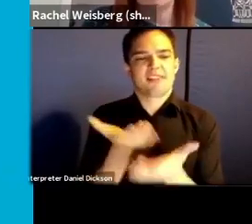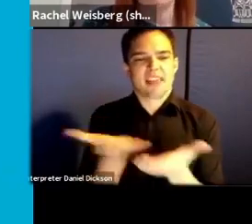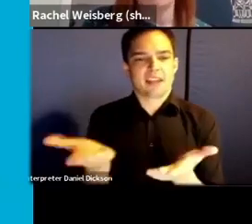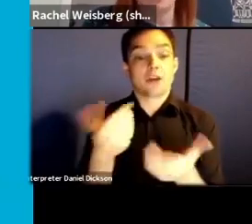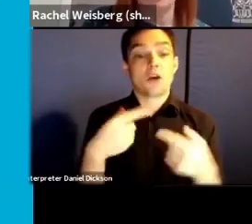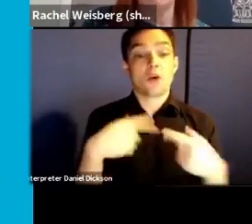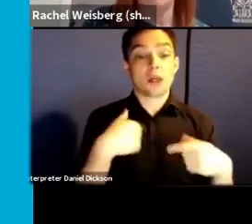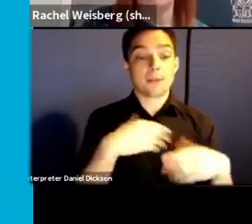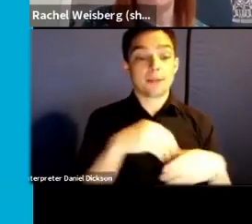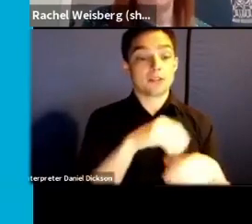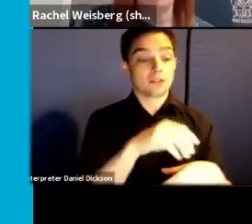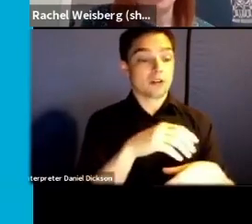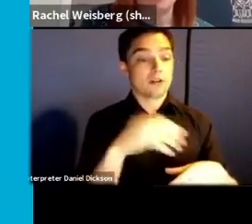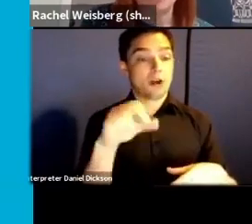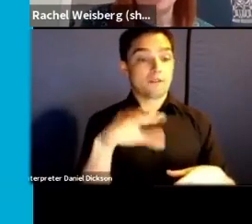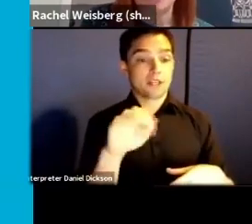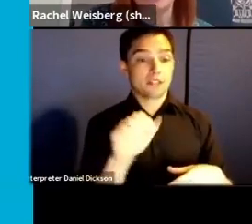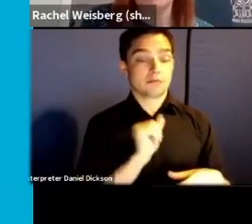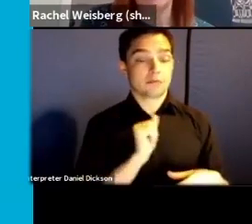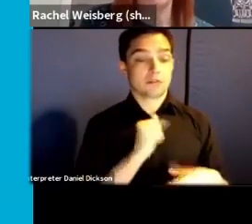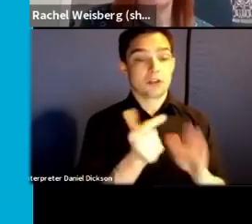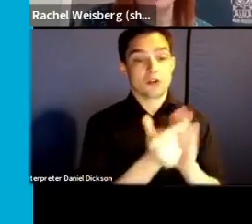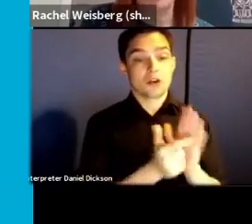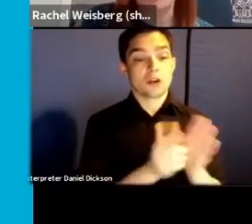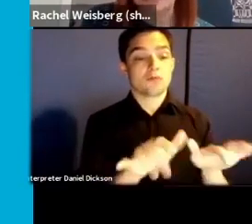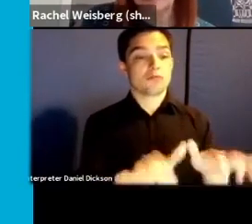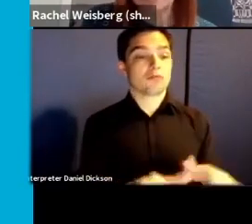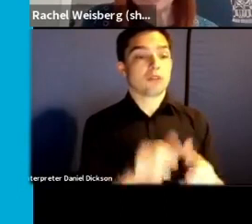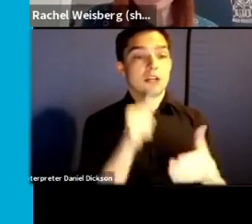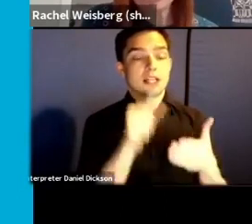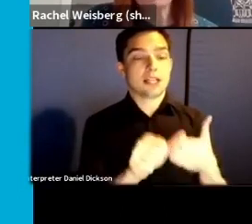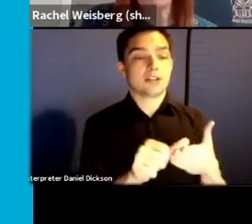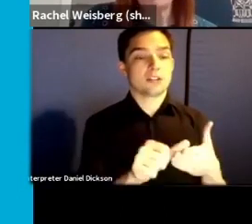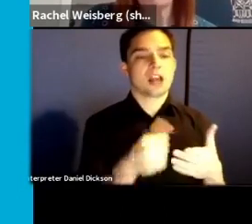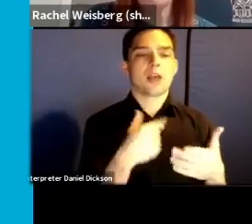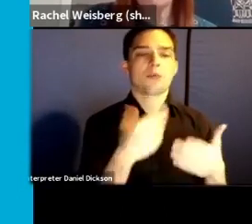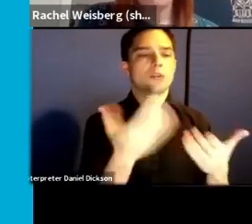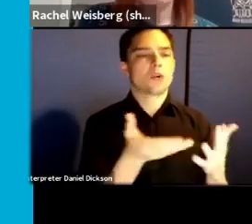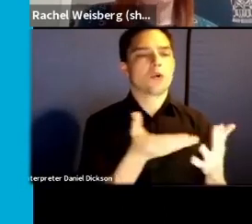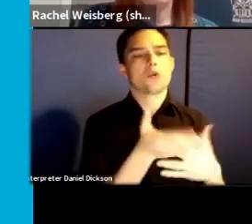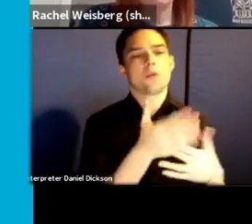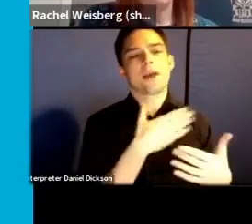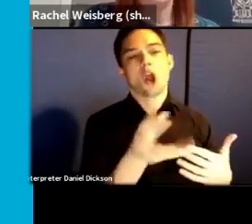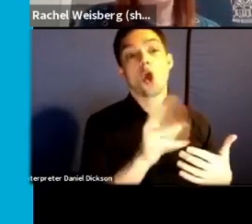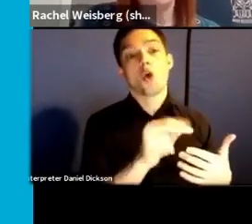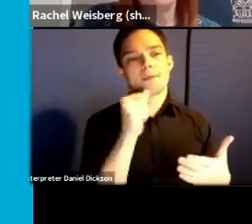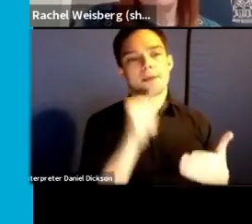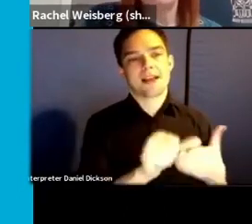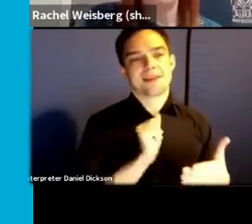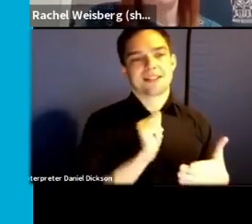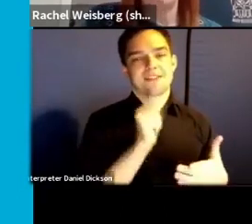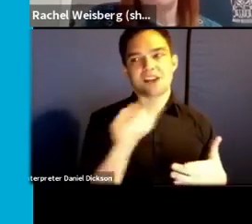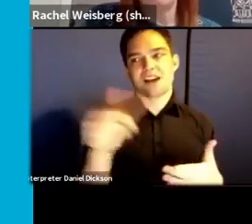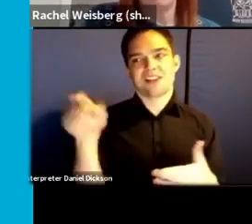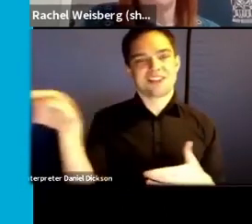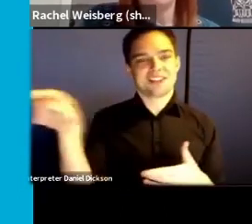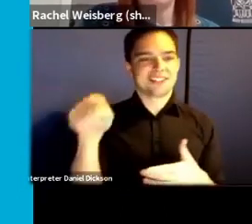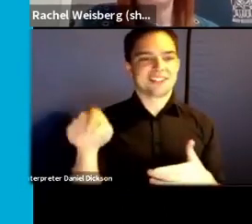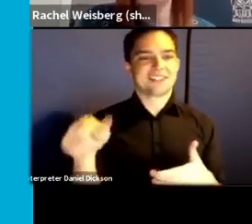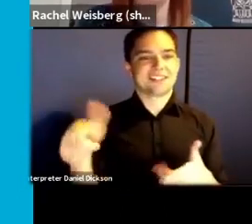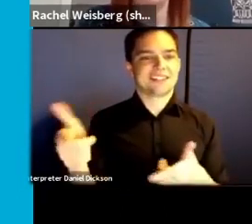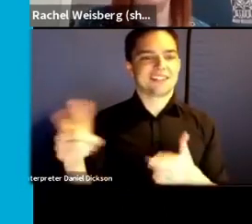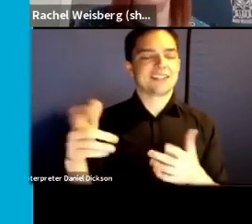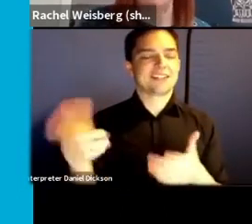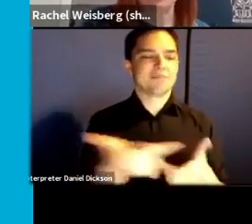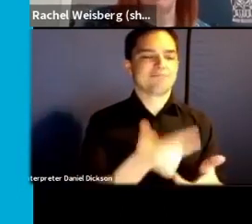office, oftentimes when I write a letter to a client, I'll go do my own mail. Well, if I'm thinking about what do I need to do to be at the office